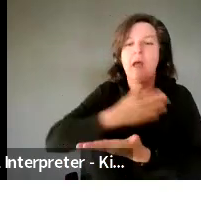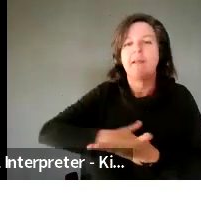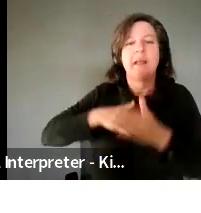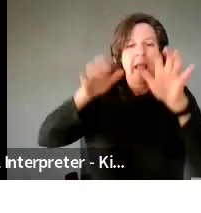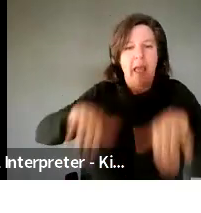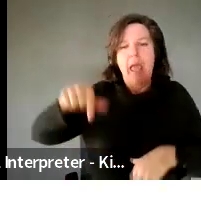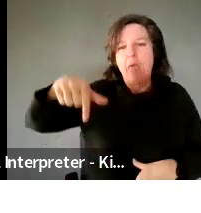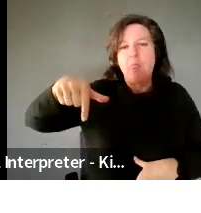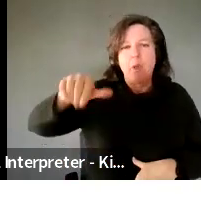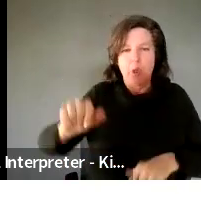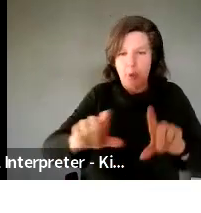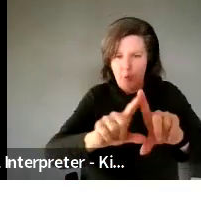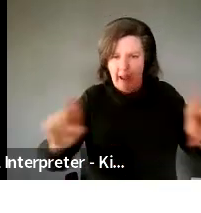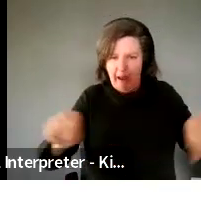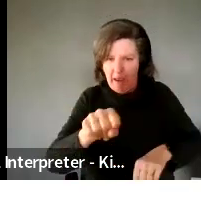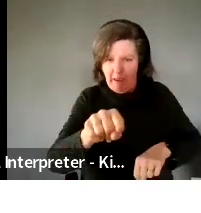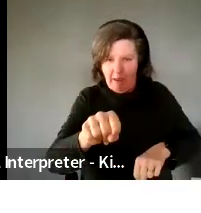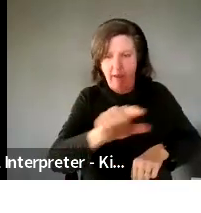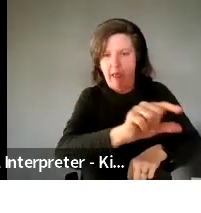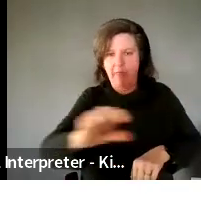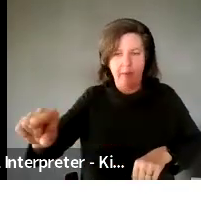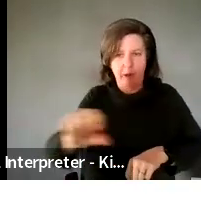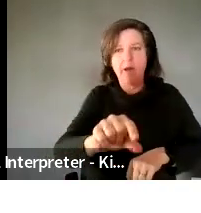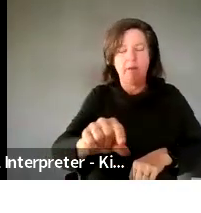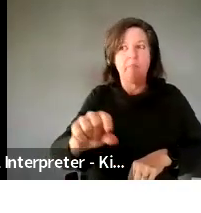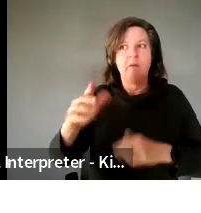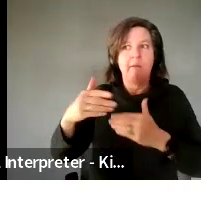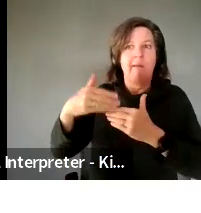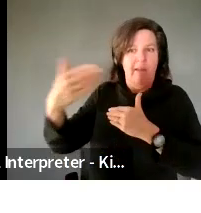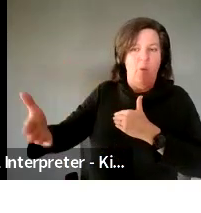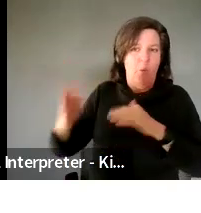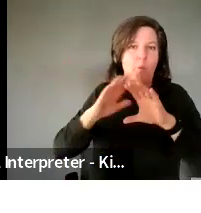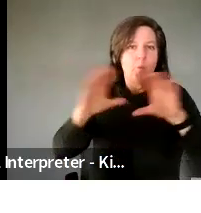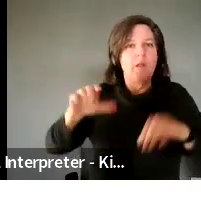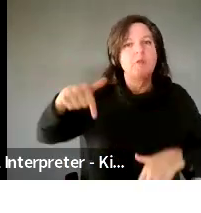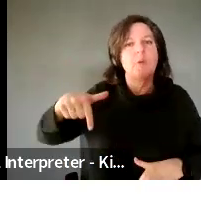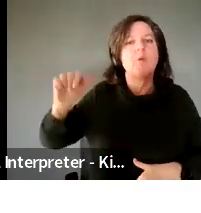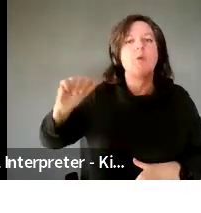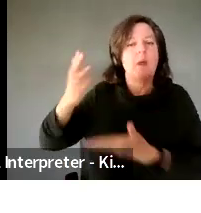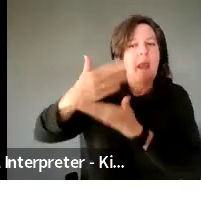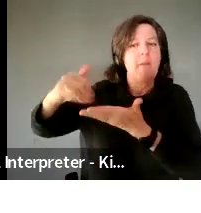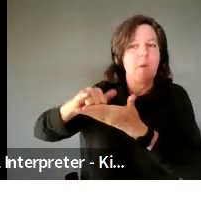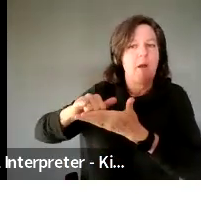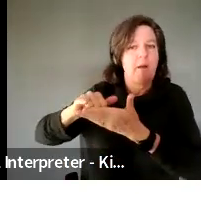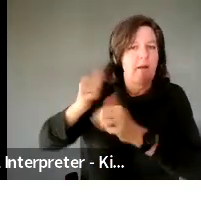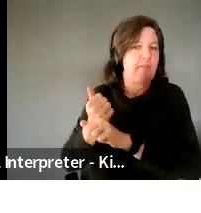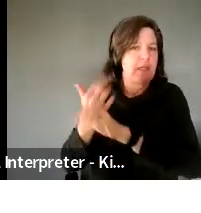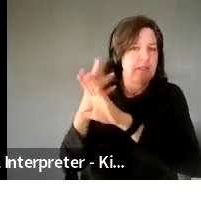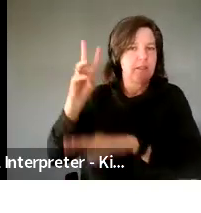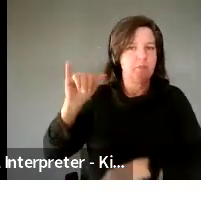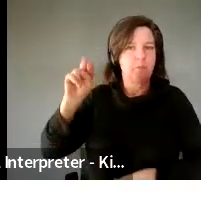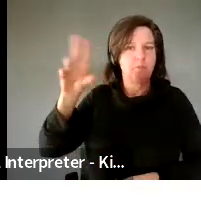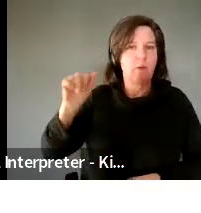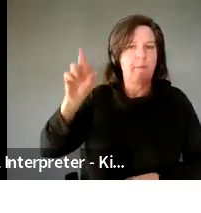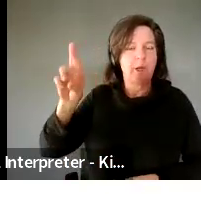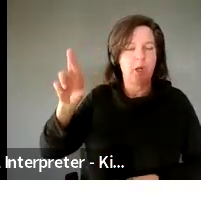bottom of your screen. We will go to the Q&A portion of the webinar right after this. Awesome.